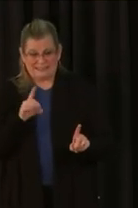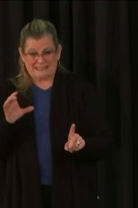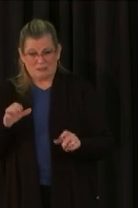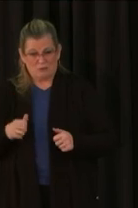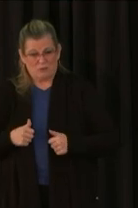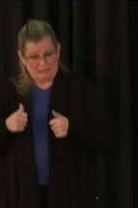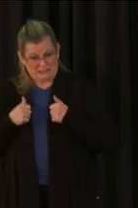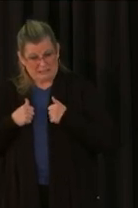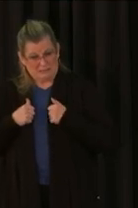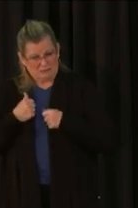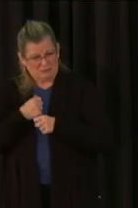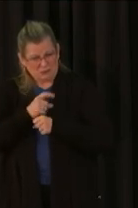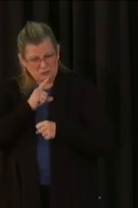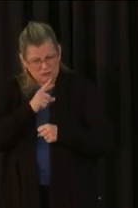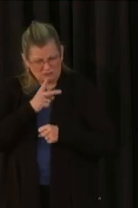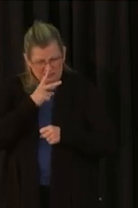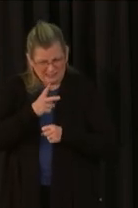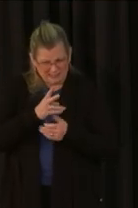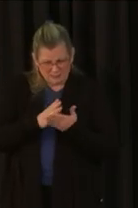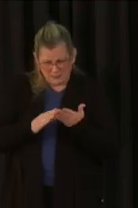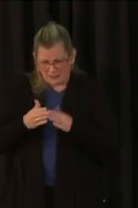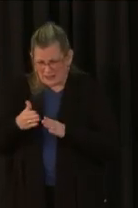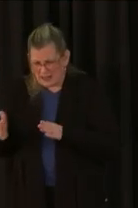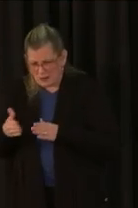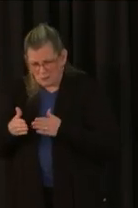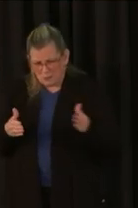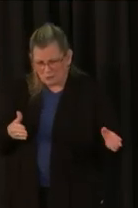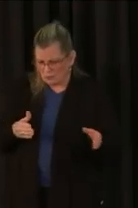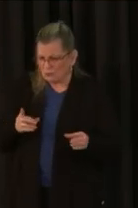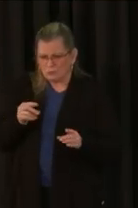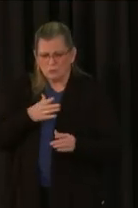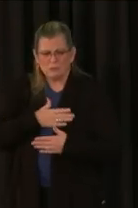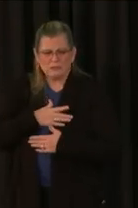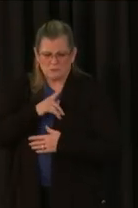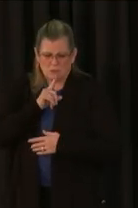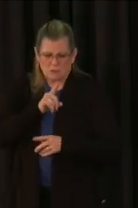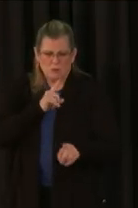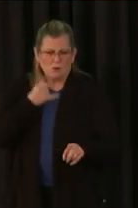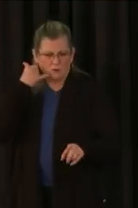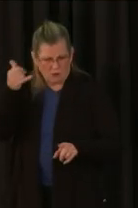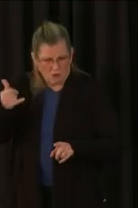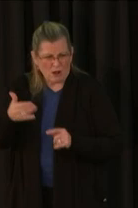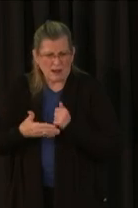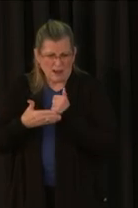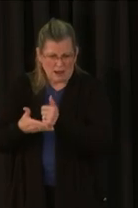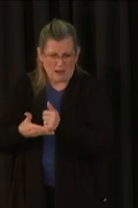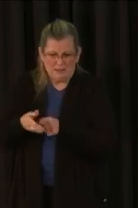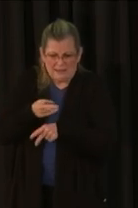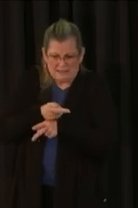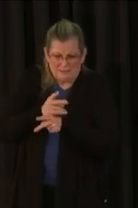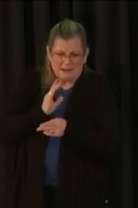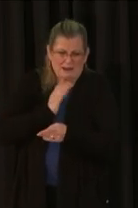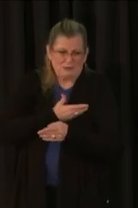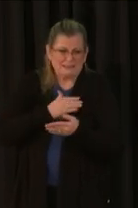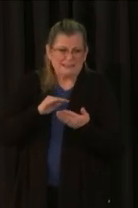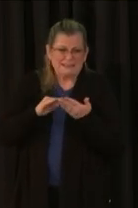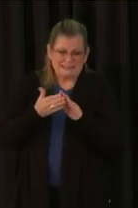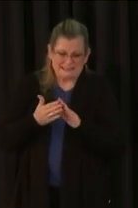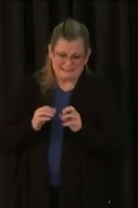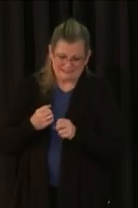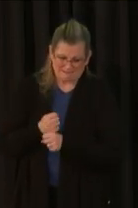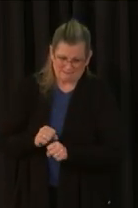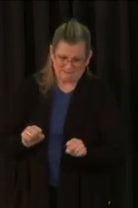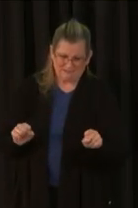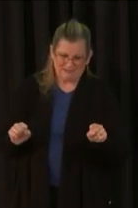that when people see things out in the neighborhood, that they do report them and help us keep the city safe.